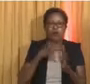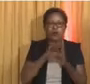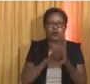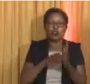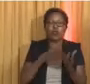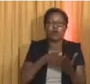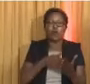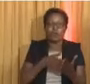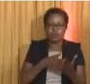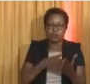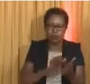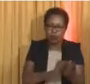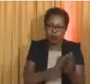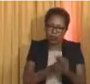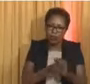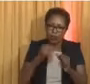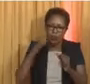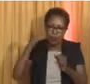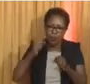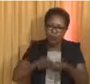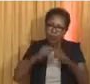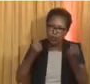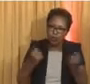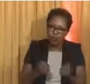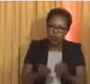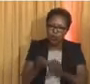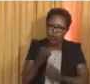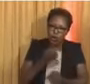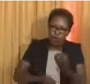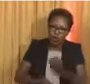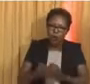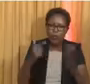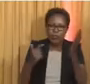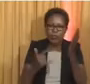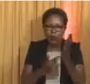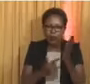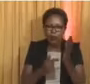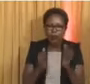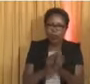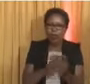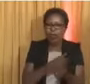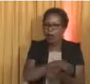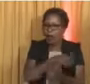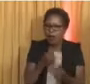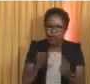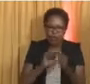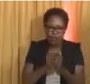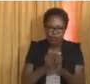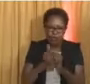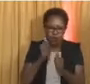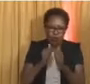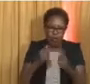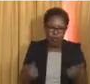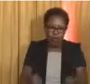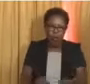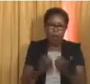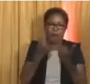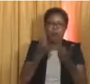political, social, economic, technological, and other changes that take place in the